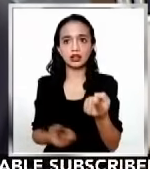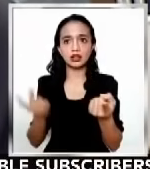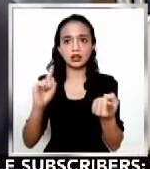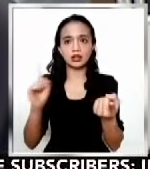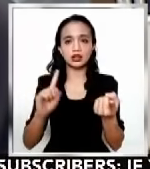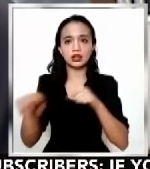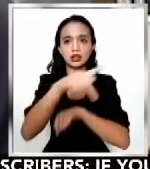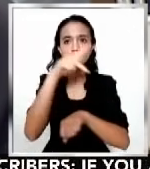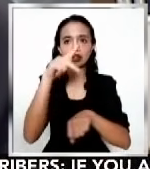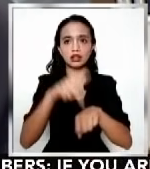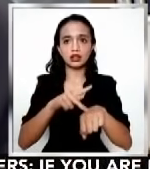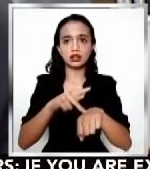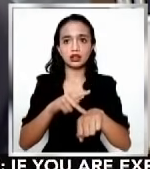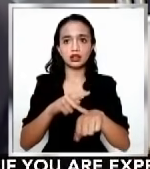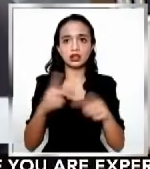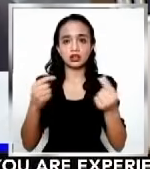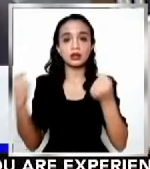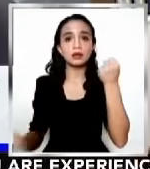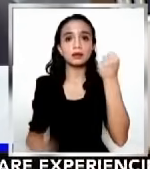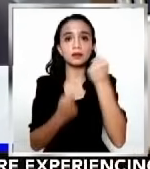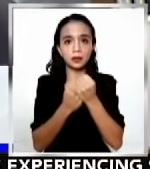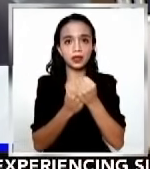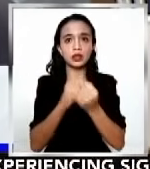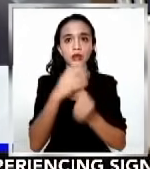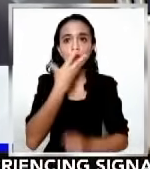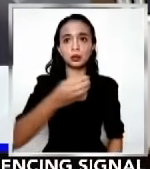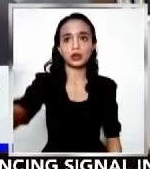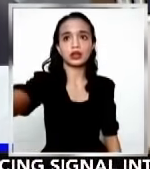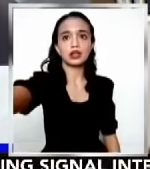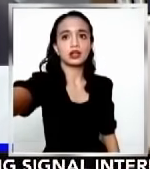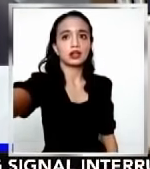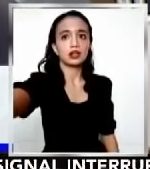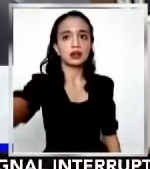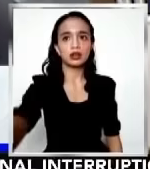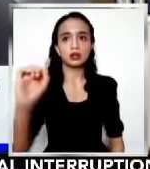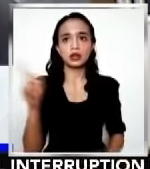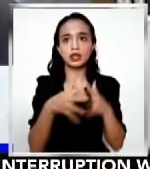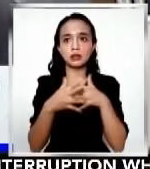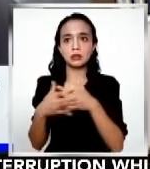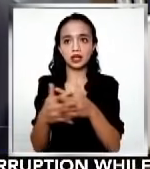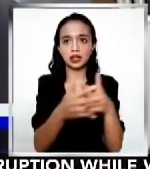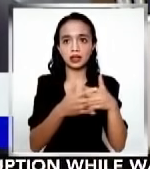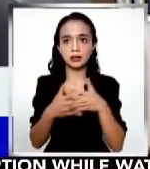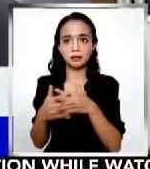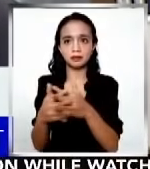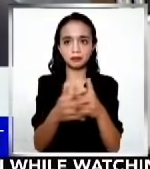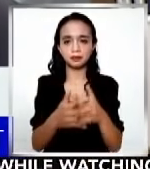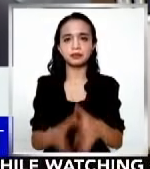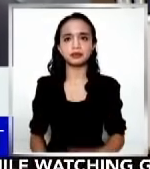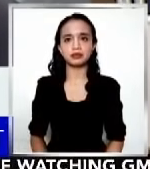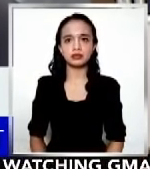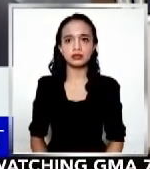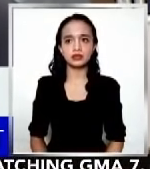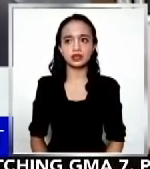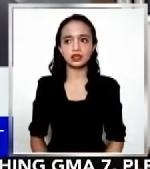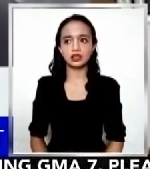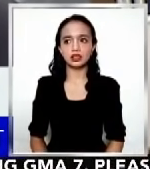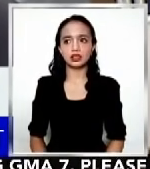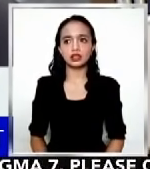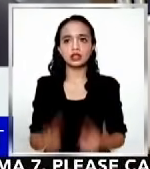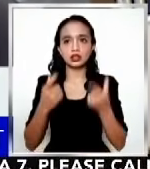share the concerns of our Philippine allies regarding the continued reported massing of PRC maritime militia